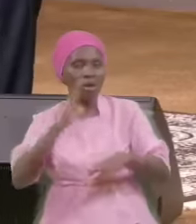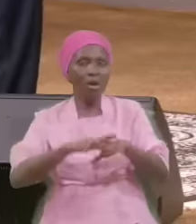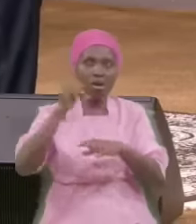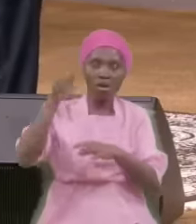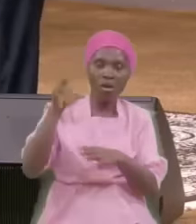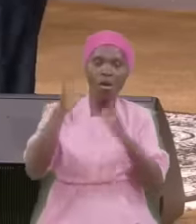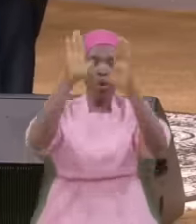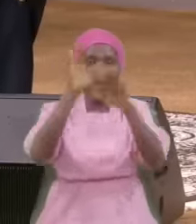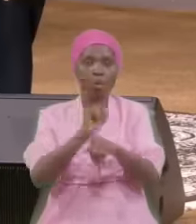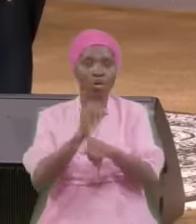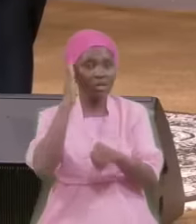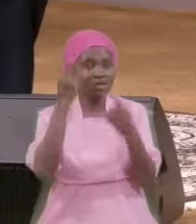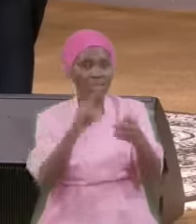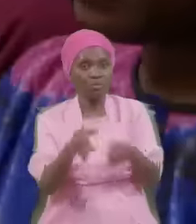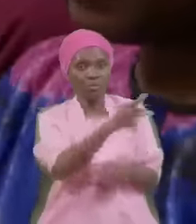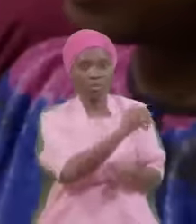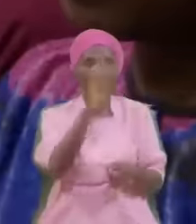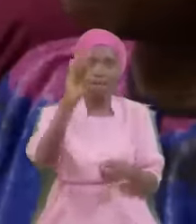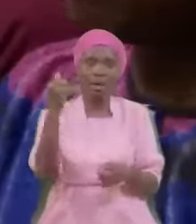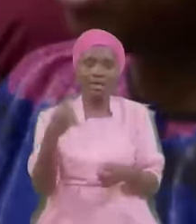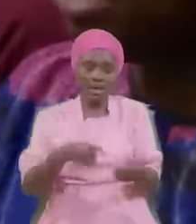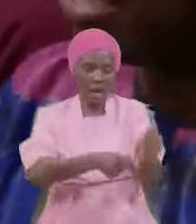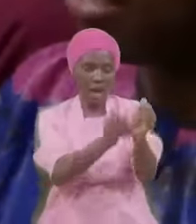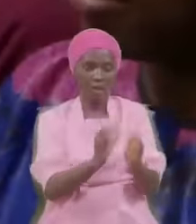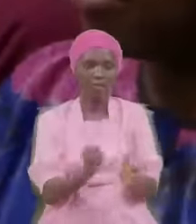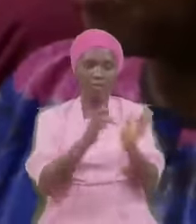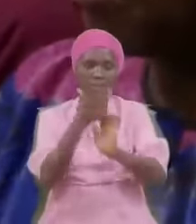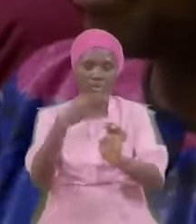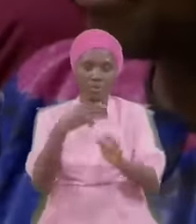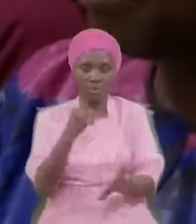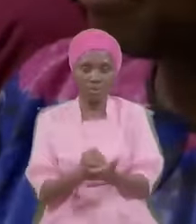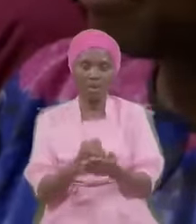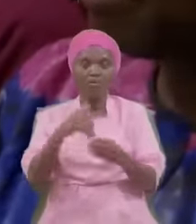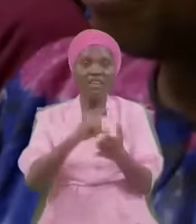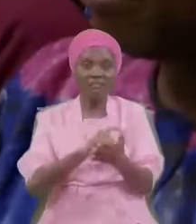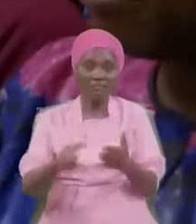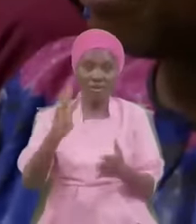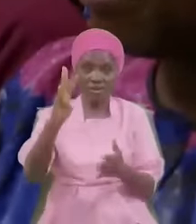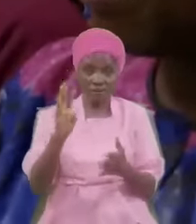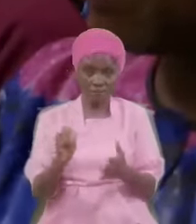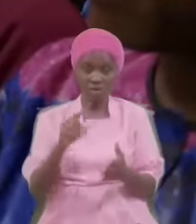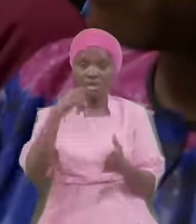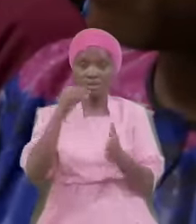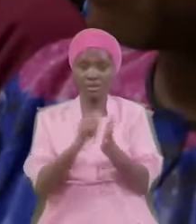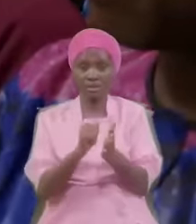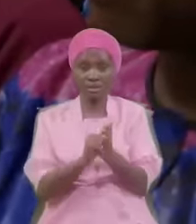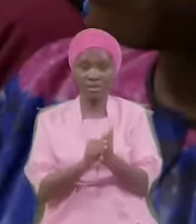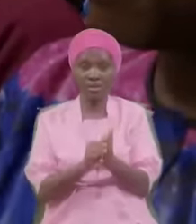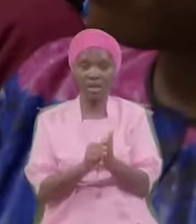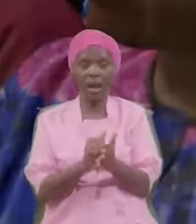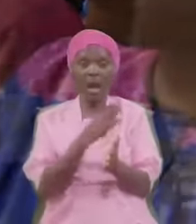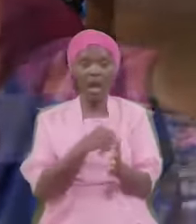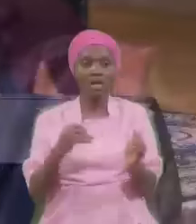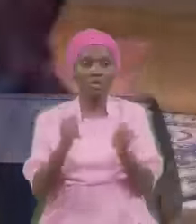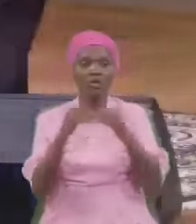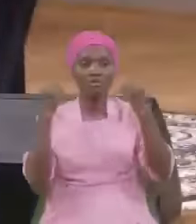the apostles in Jesus' name. Look at verse 40. In verse 40 it says, and with many other